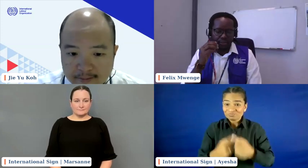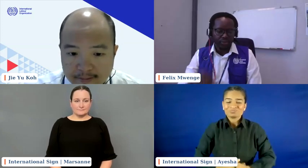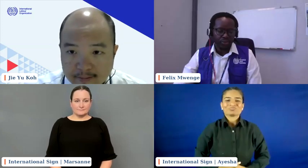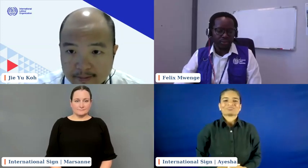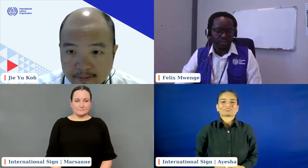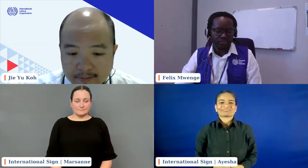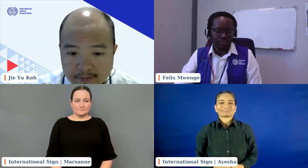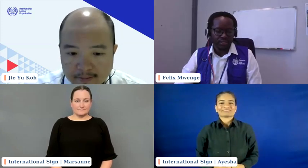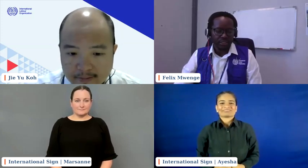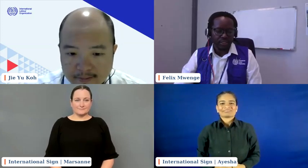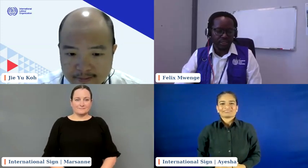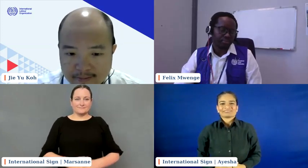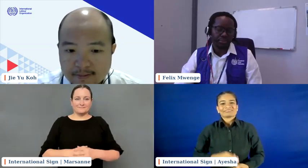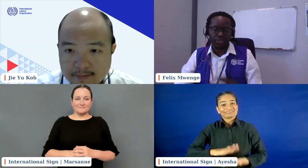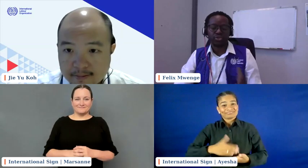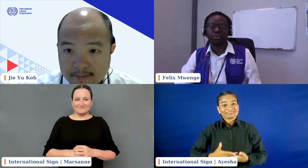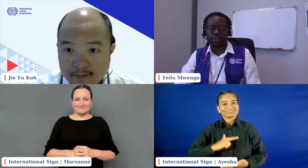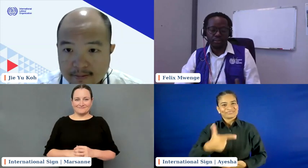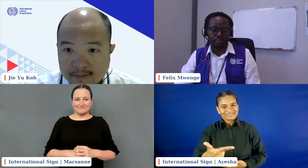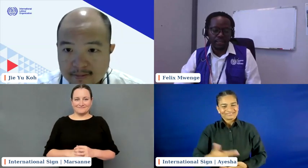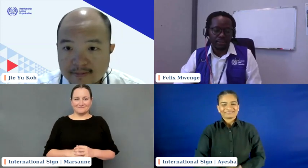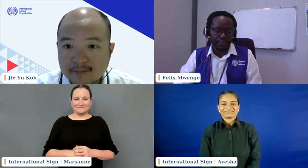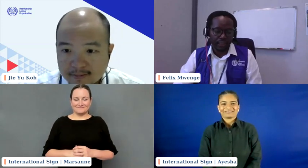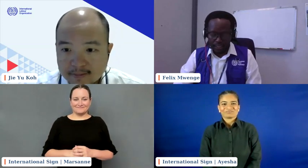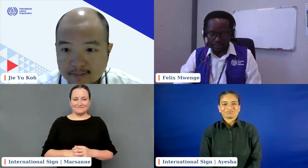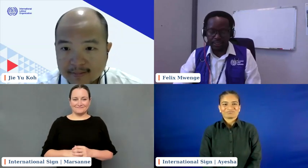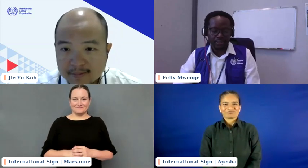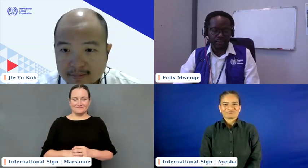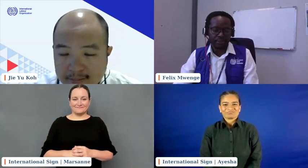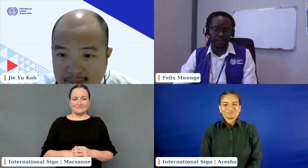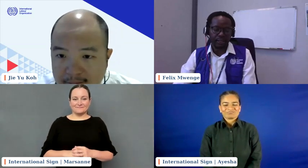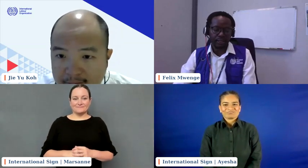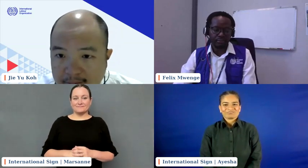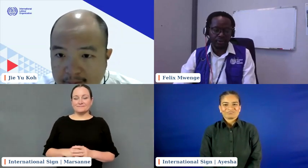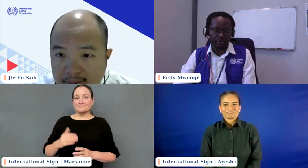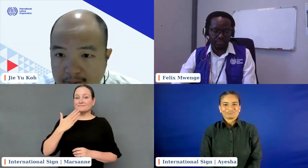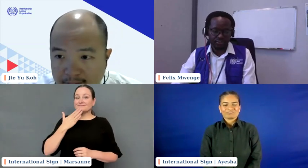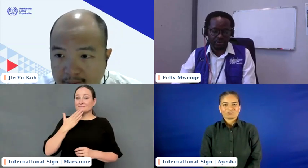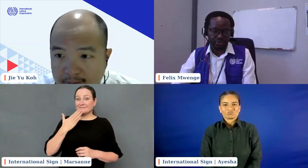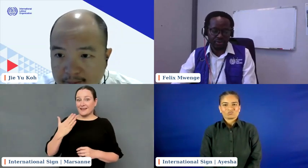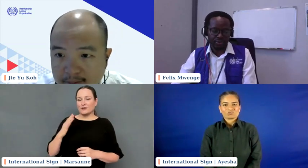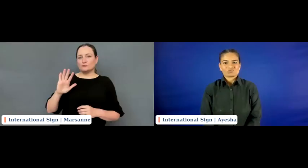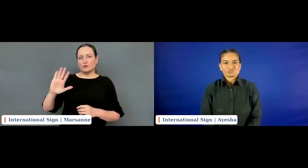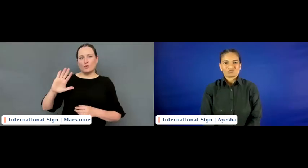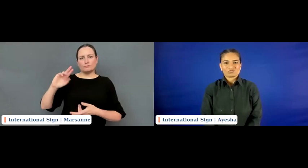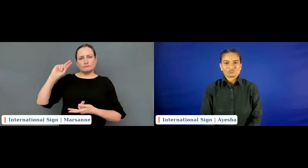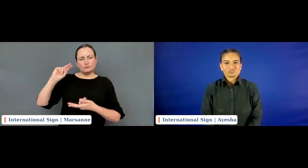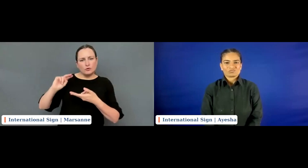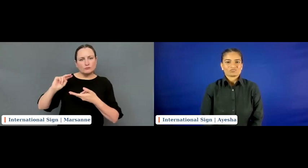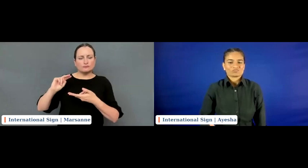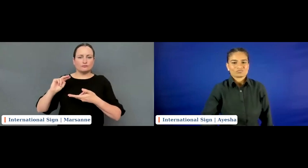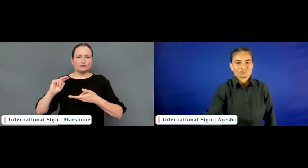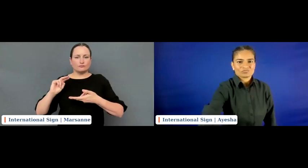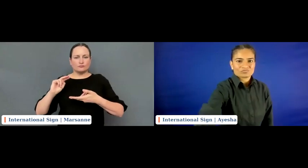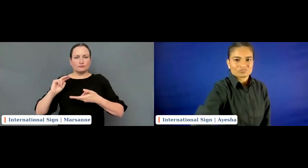Finn, thank you so much for such a short but excellent overview of